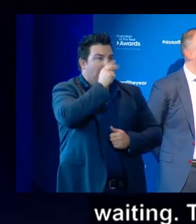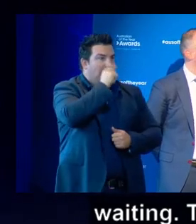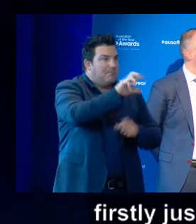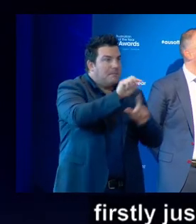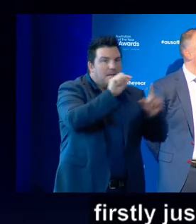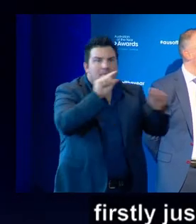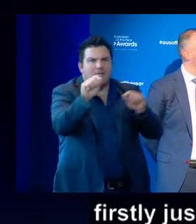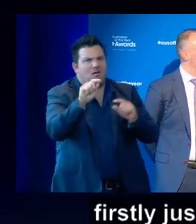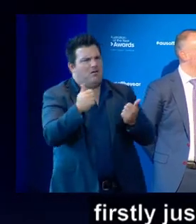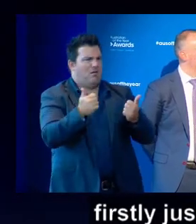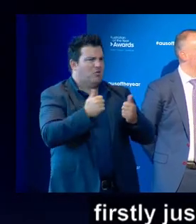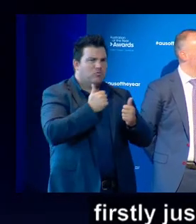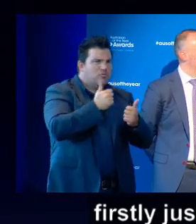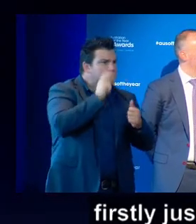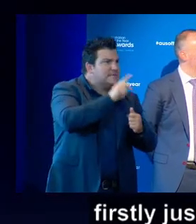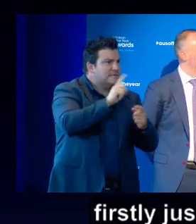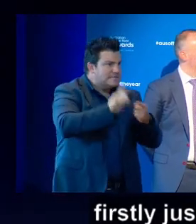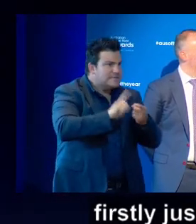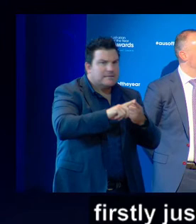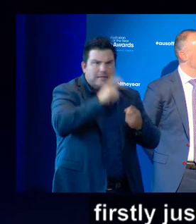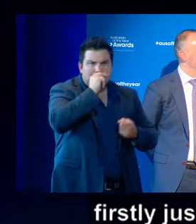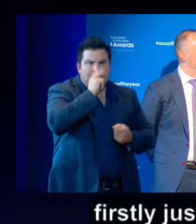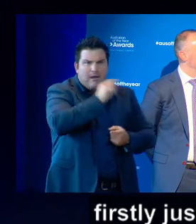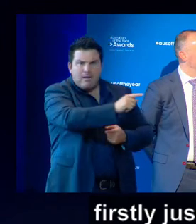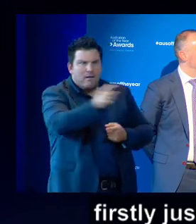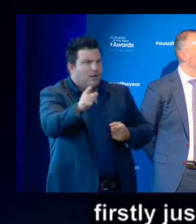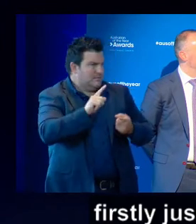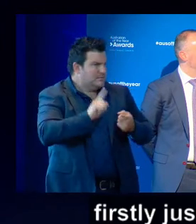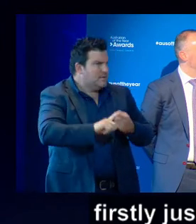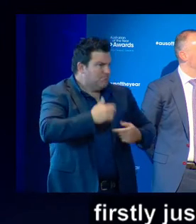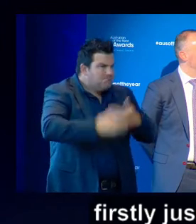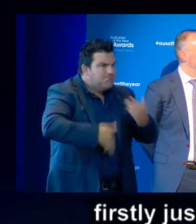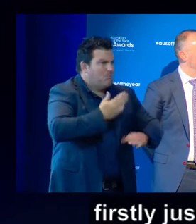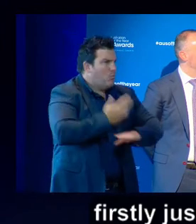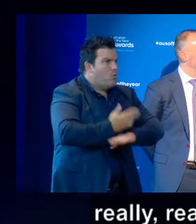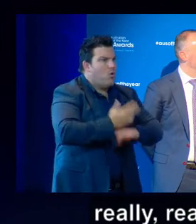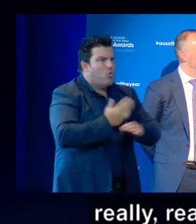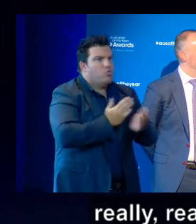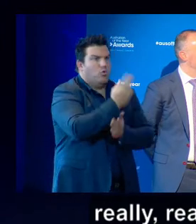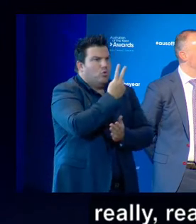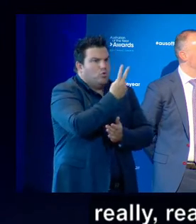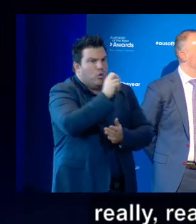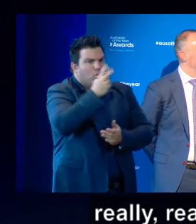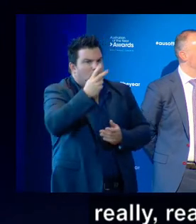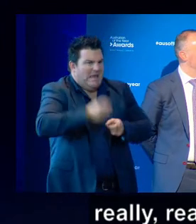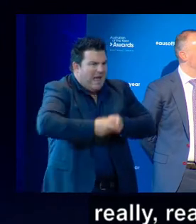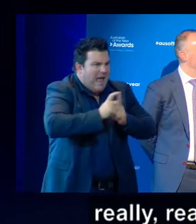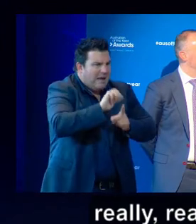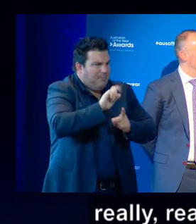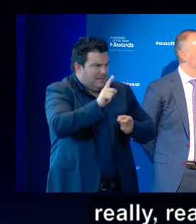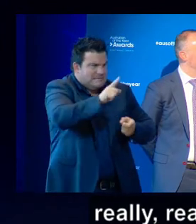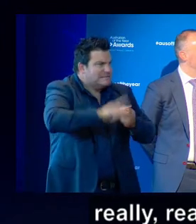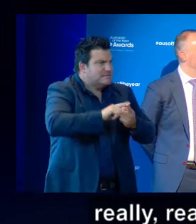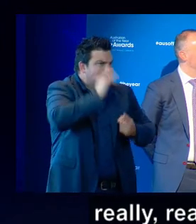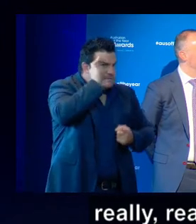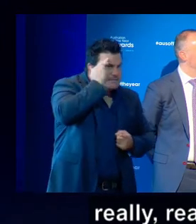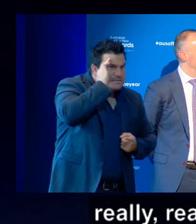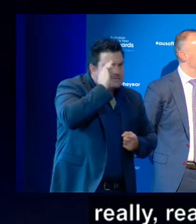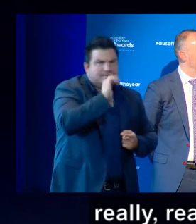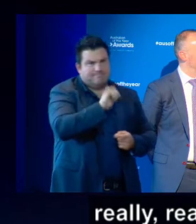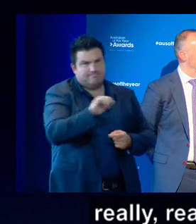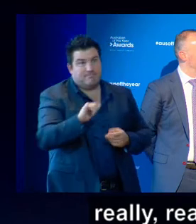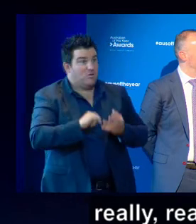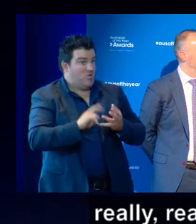you know, young people continuing on with their work and their activism throughout 2020. It's been a really hard